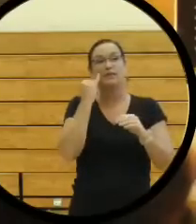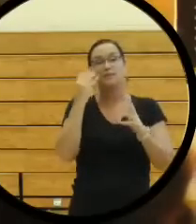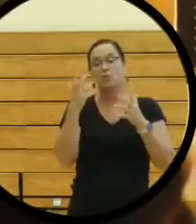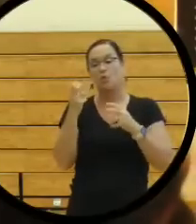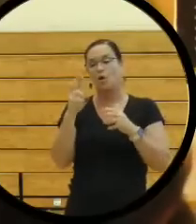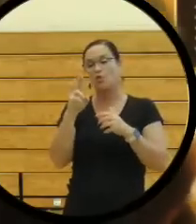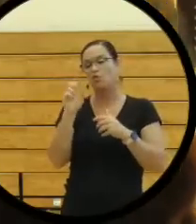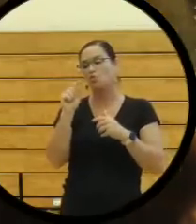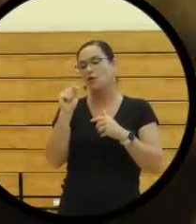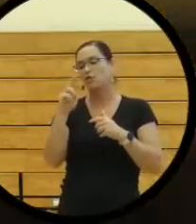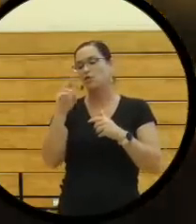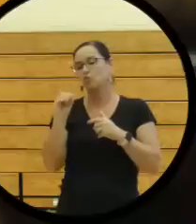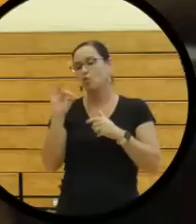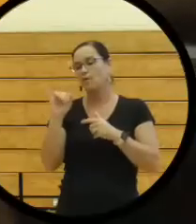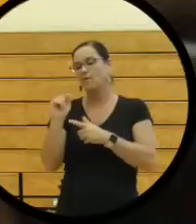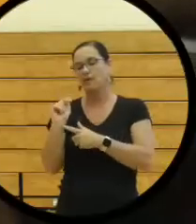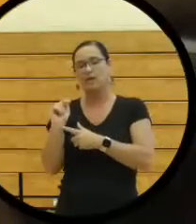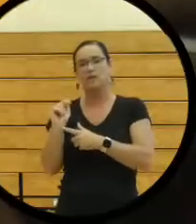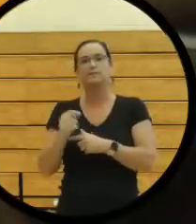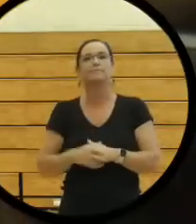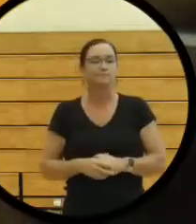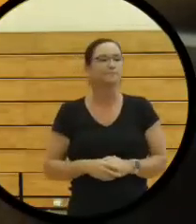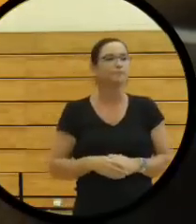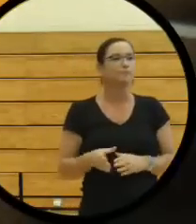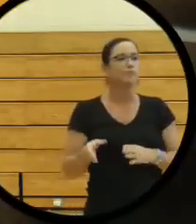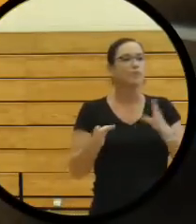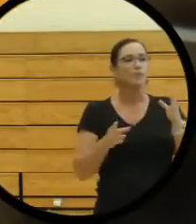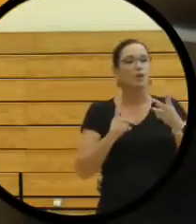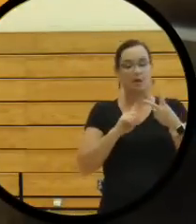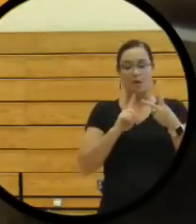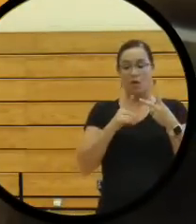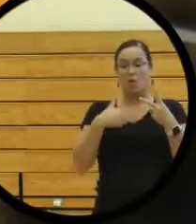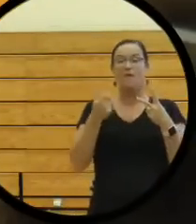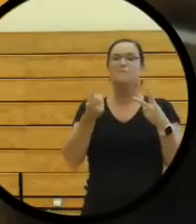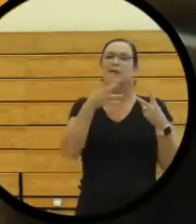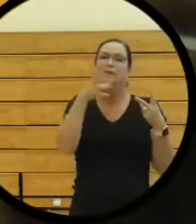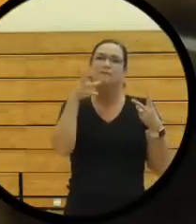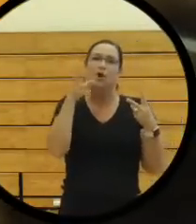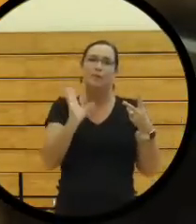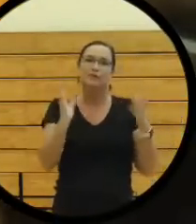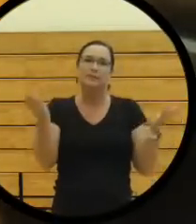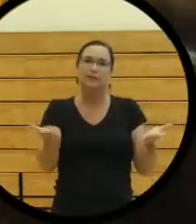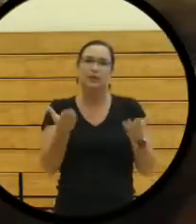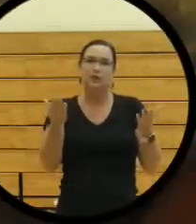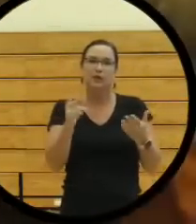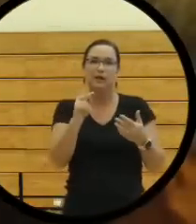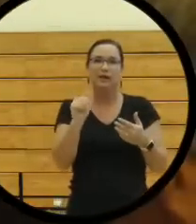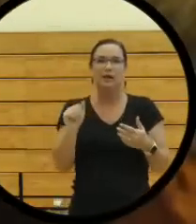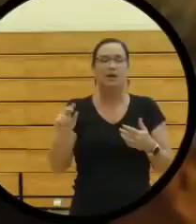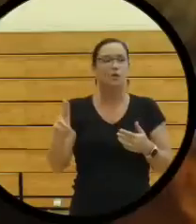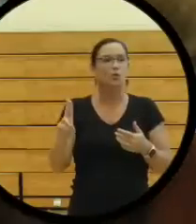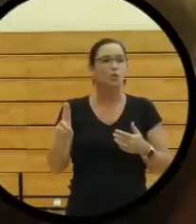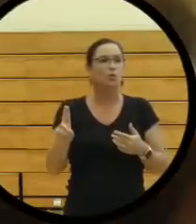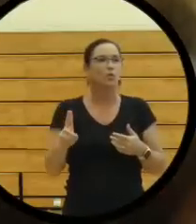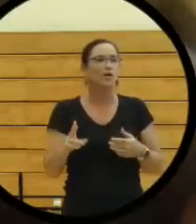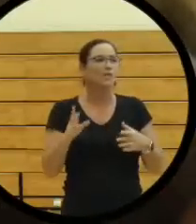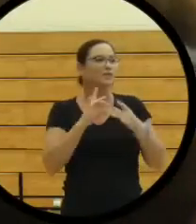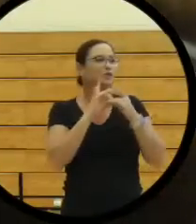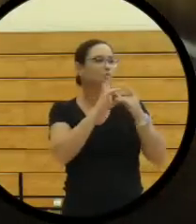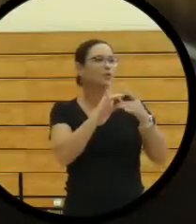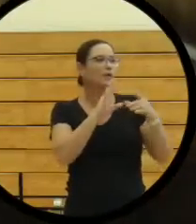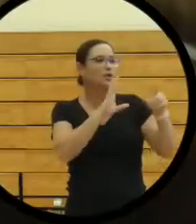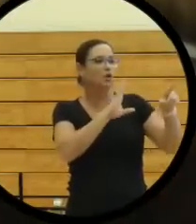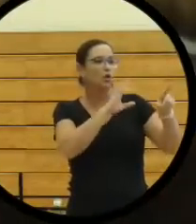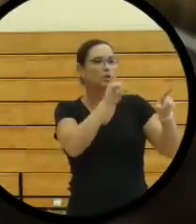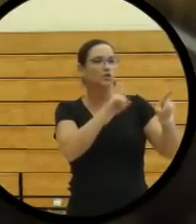house. My second question is, we have a lot of farmers here in Kau, and this is kind of related to Deborah's question